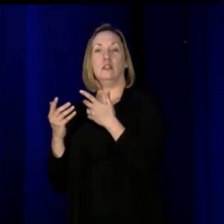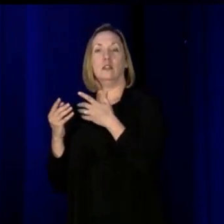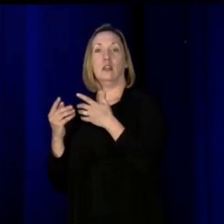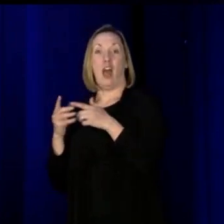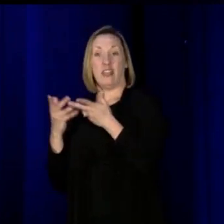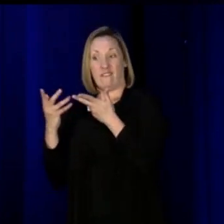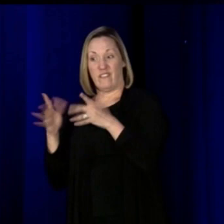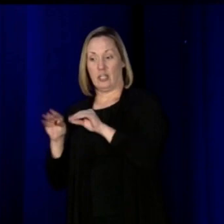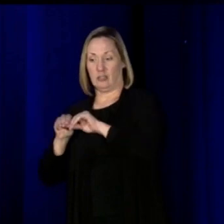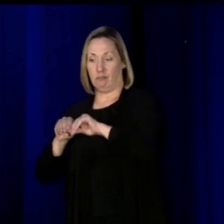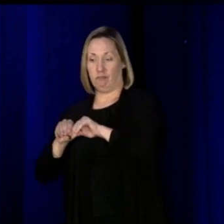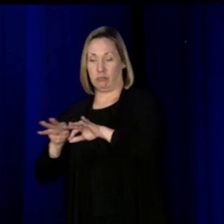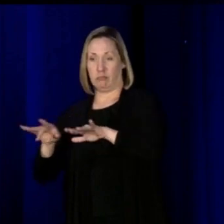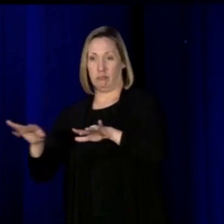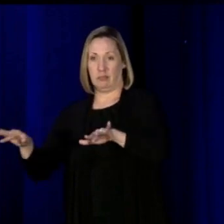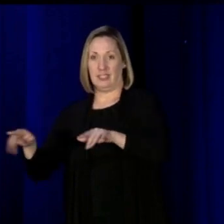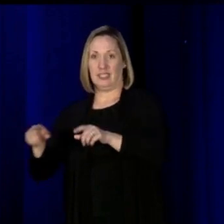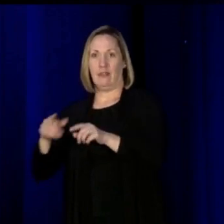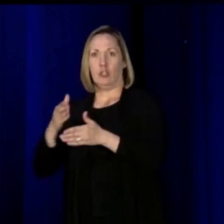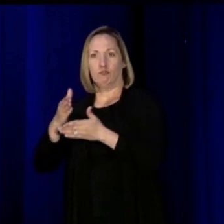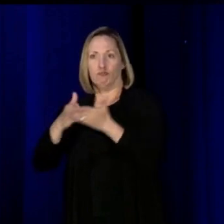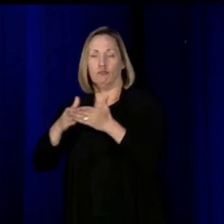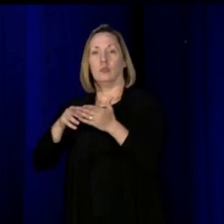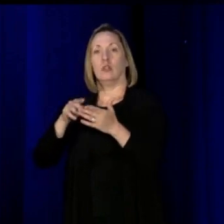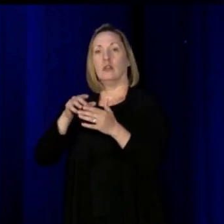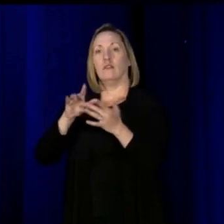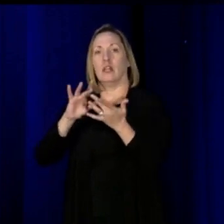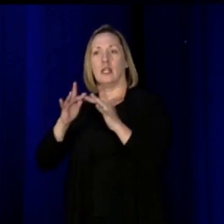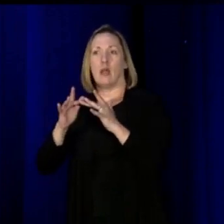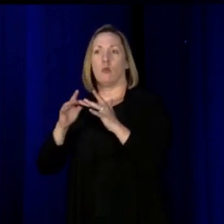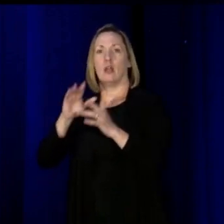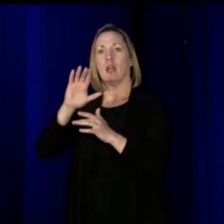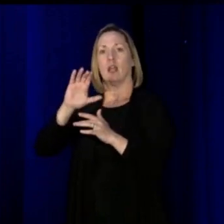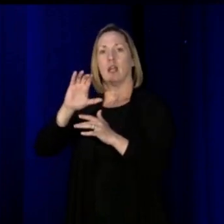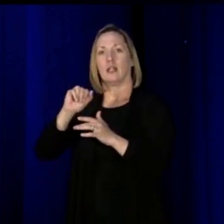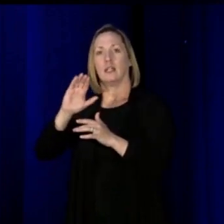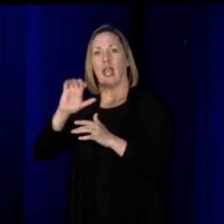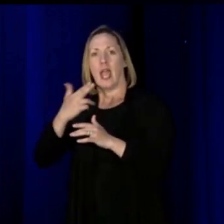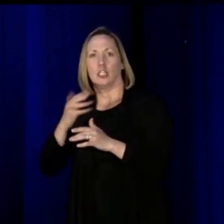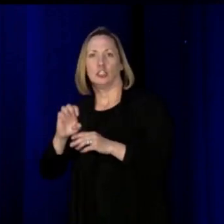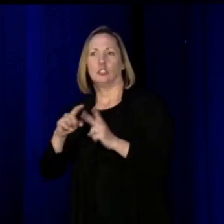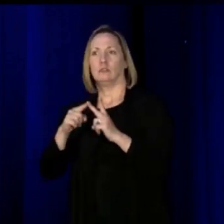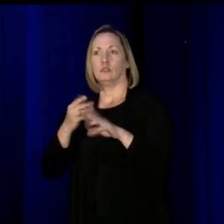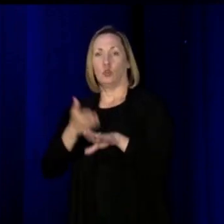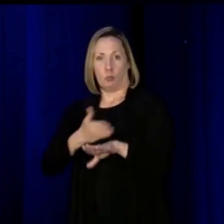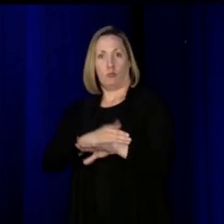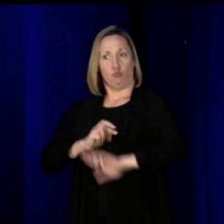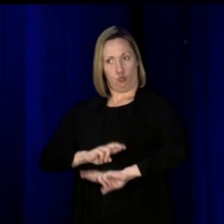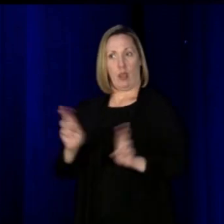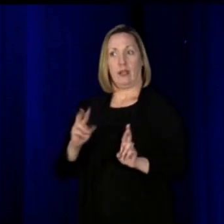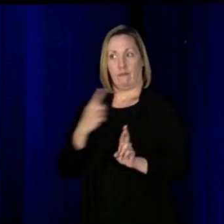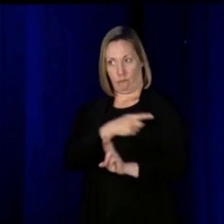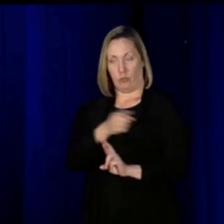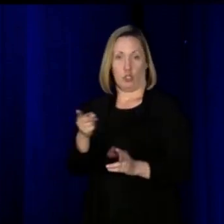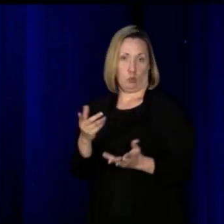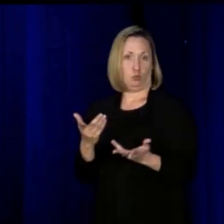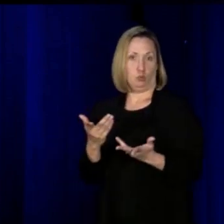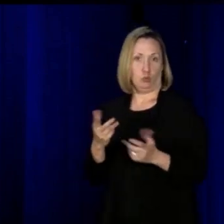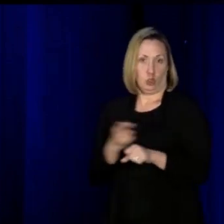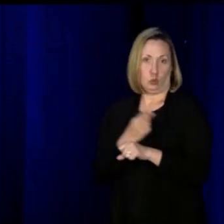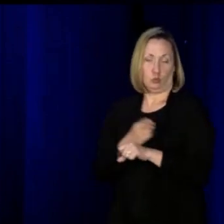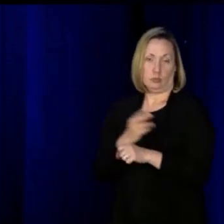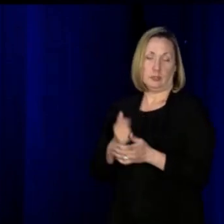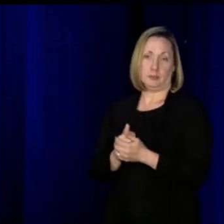distributed to the different nodes of the network, cached and improved and everything to be ready for you to consume